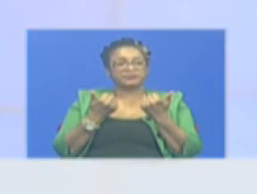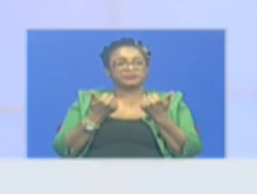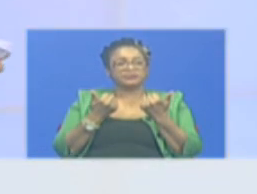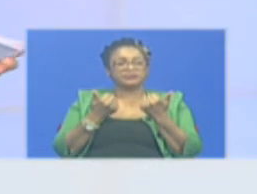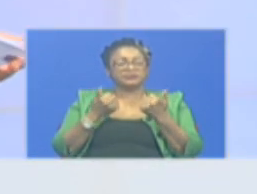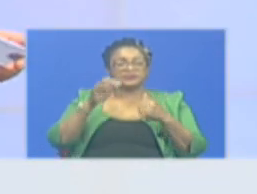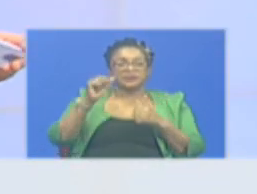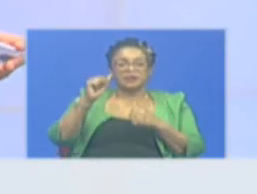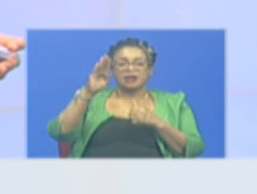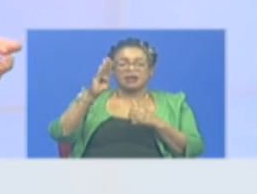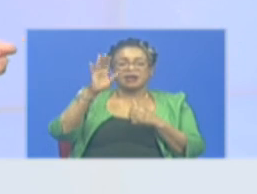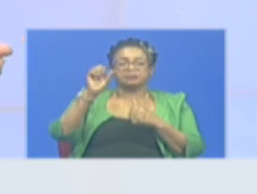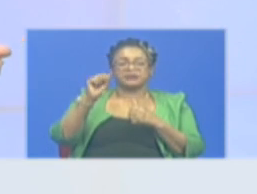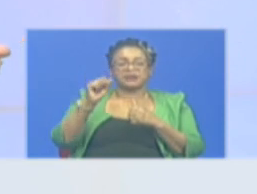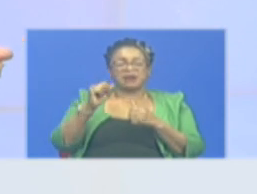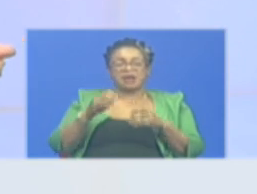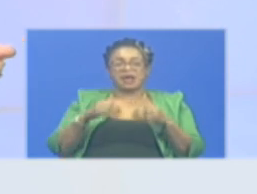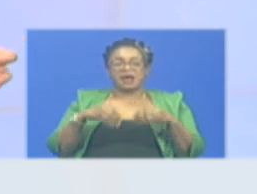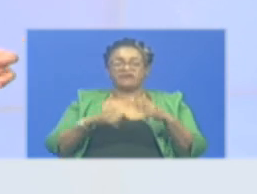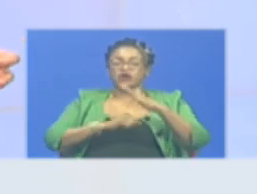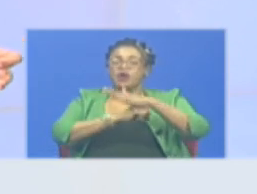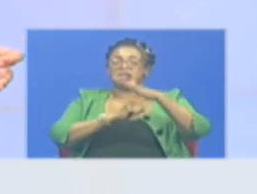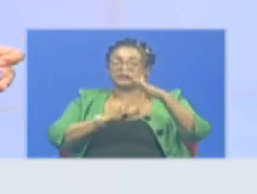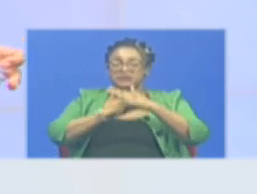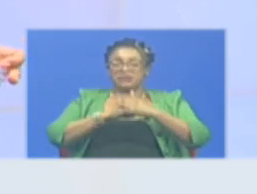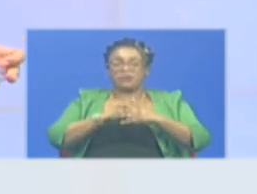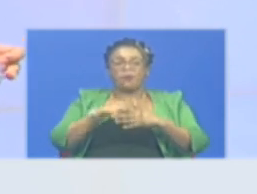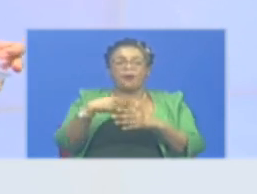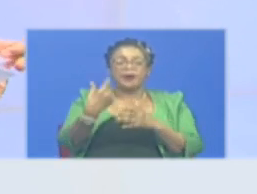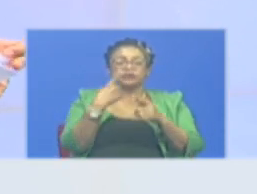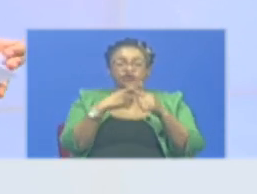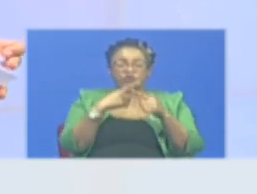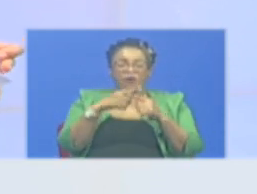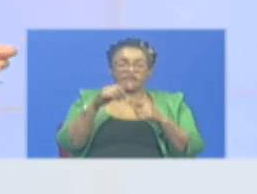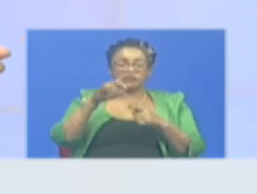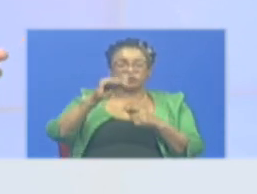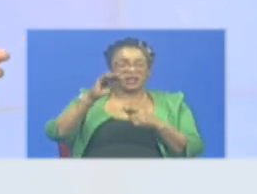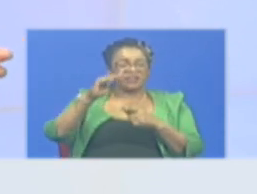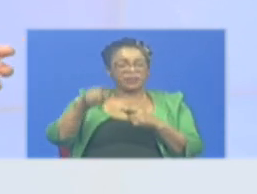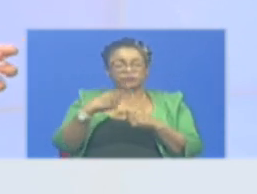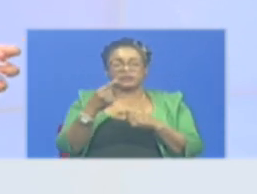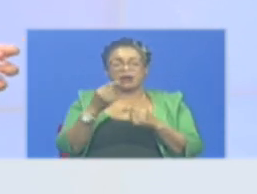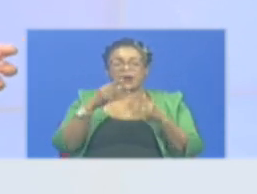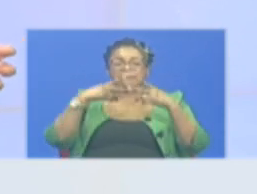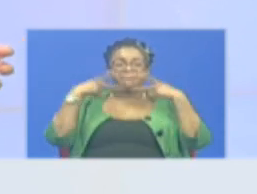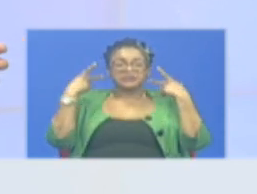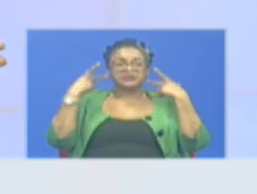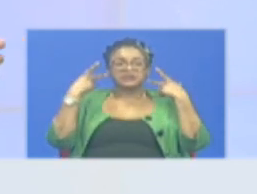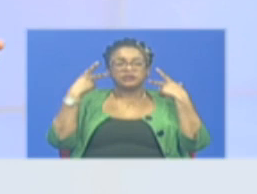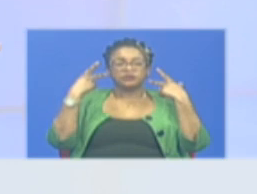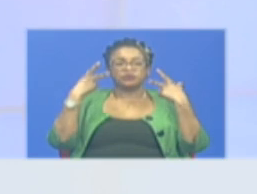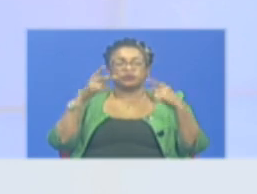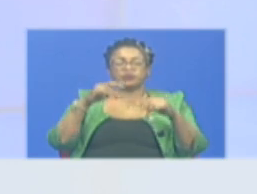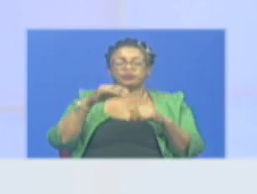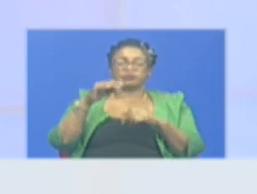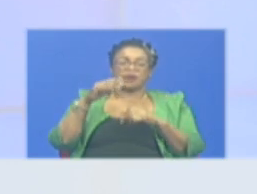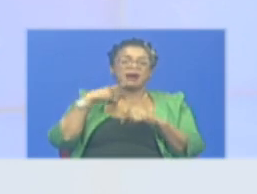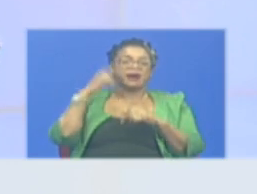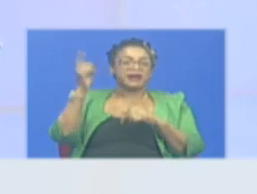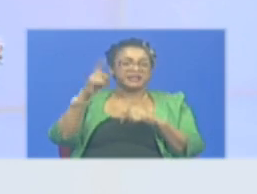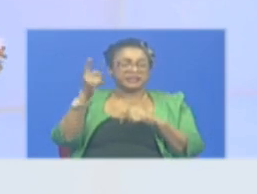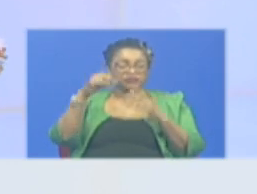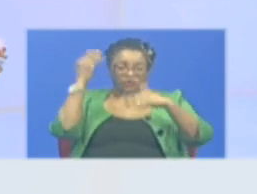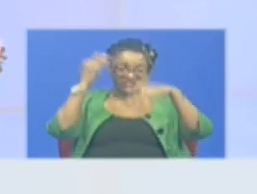has donated a total of 21,000 masks to Kenyatta University Teaching Referral and Research Hospital in order to better